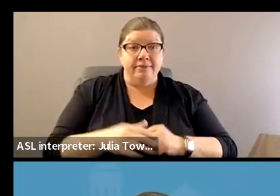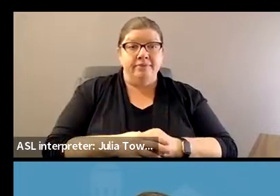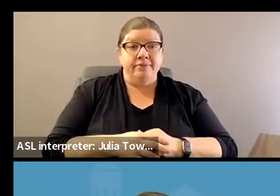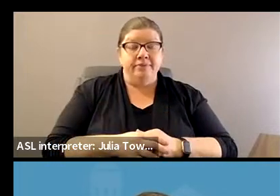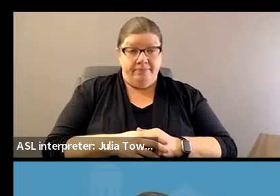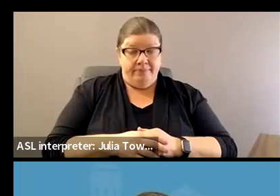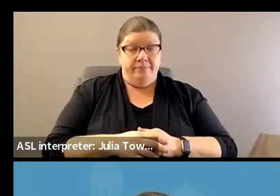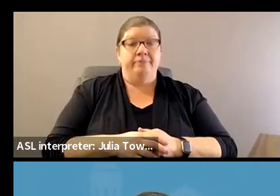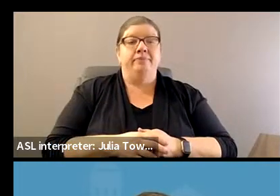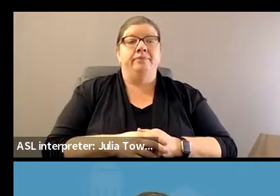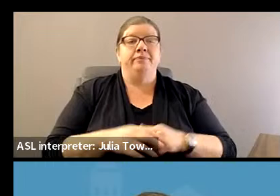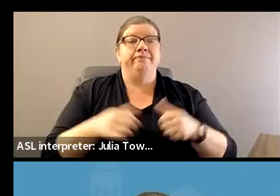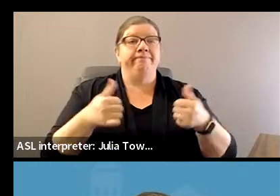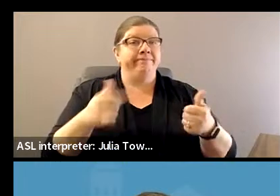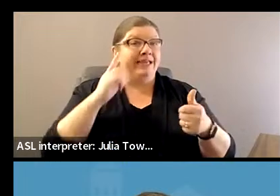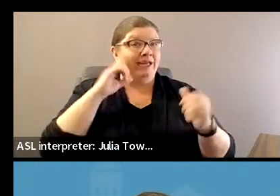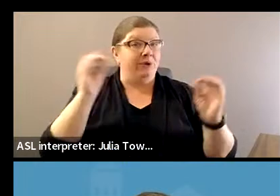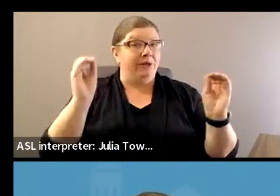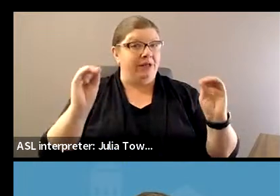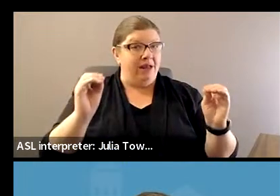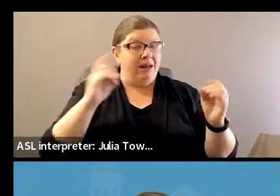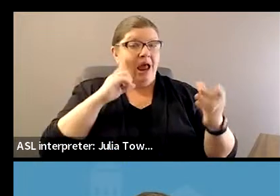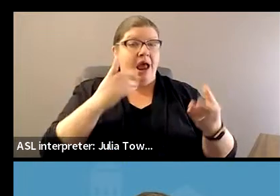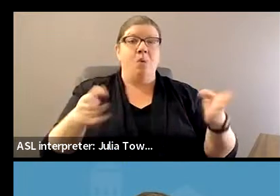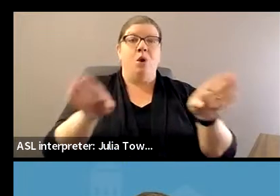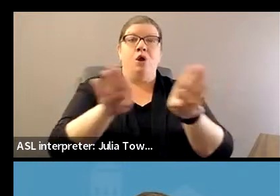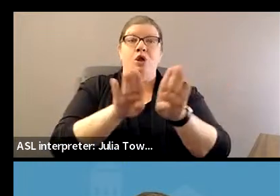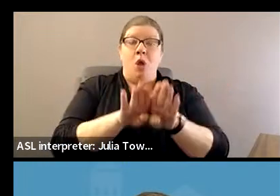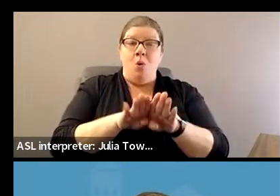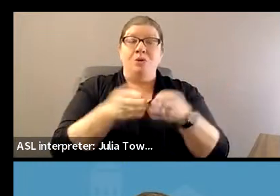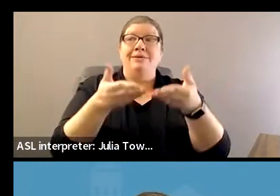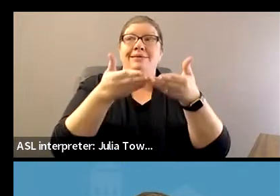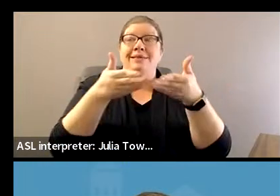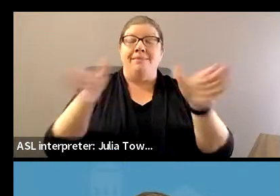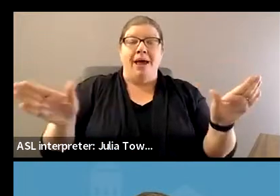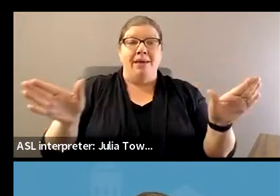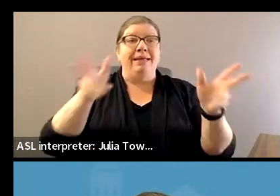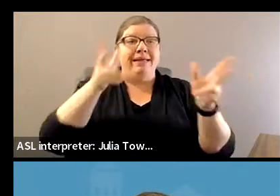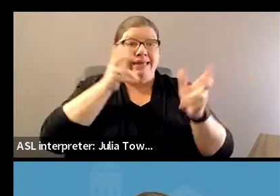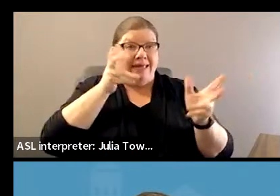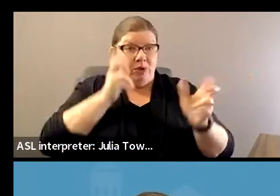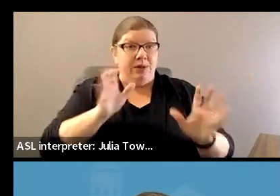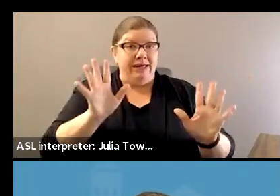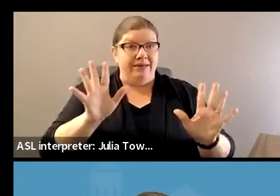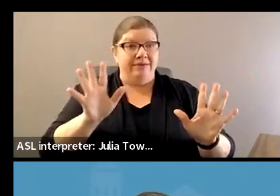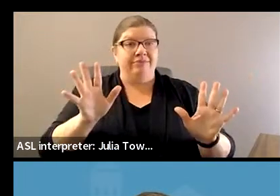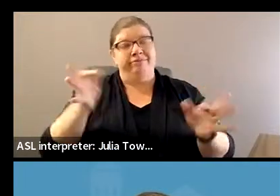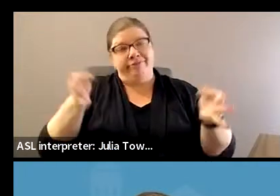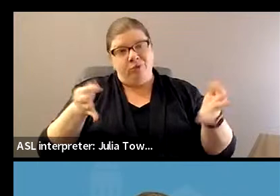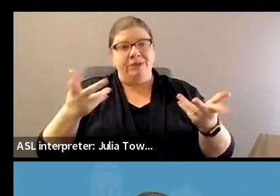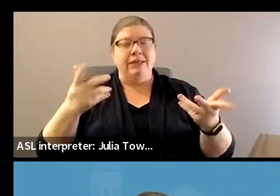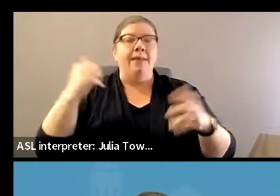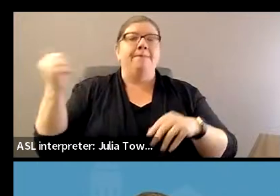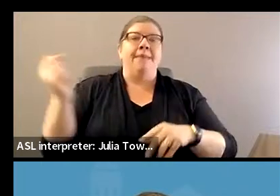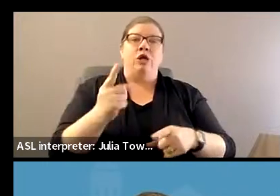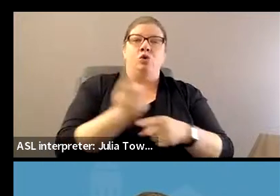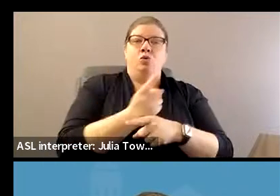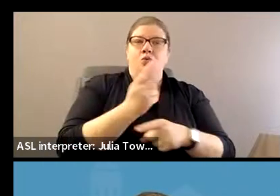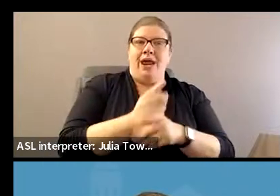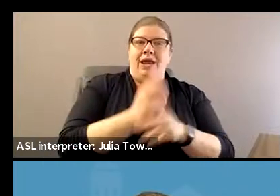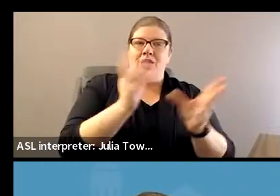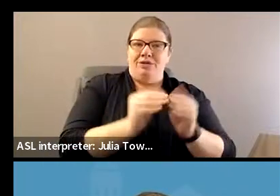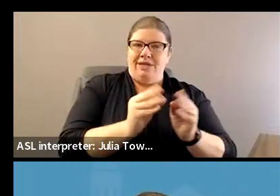Okay. All right. Hearing none, so I will close the public hearing and move us back into the regular session